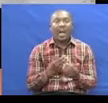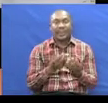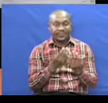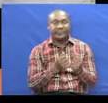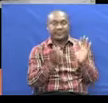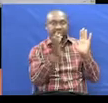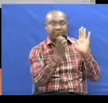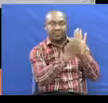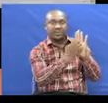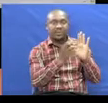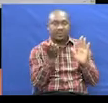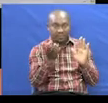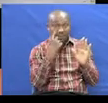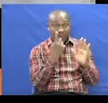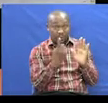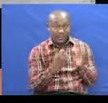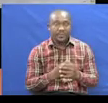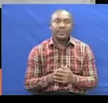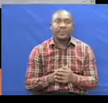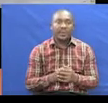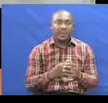my card here, plus 3,